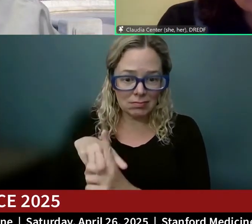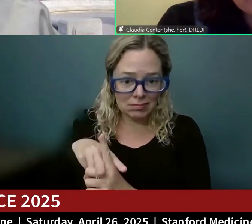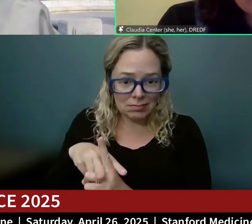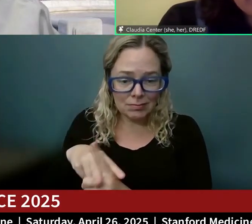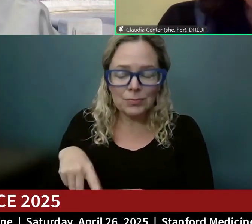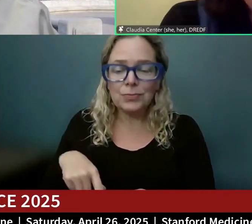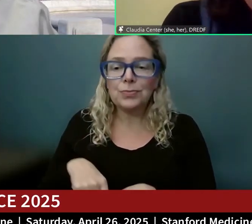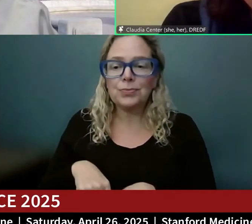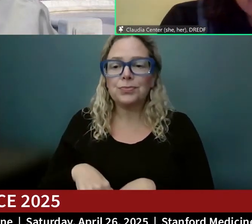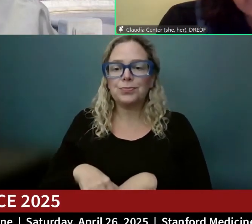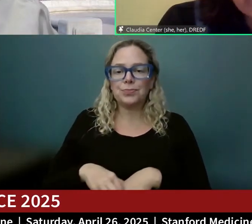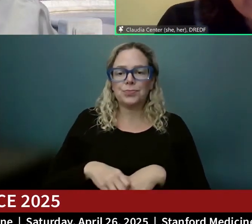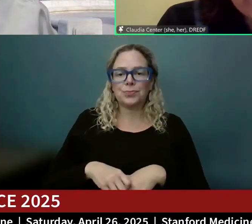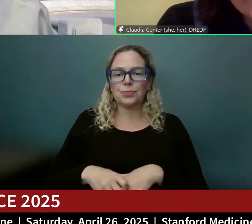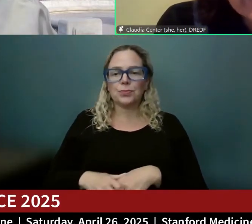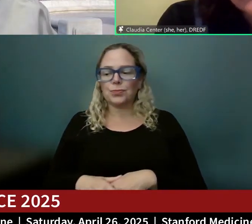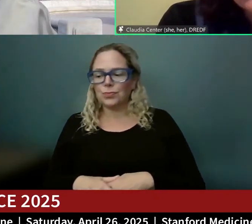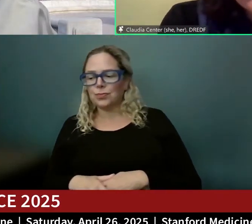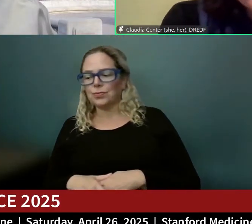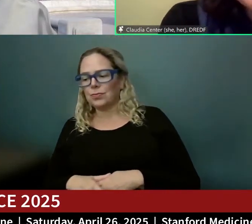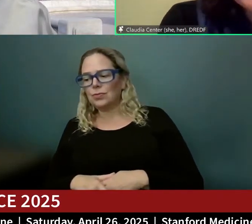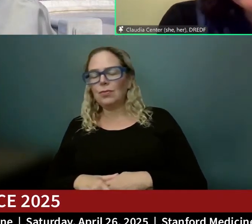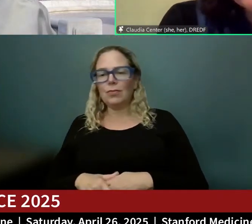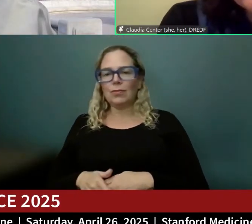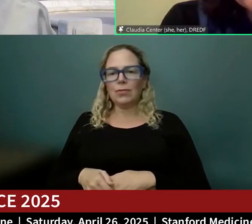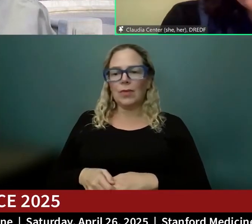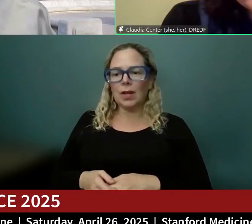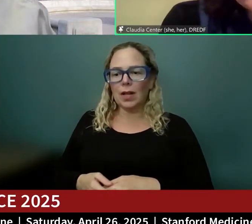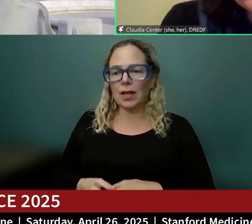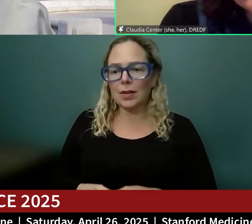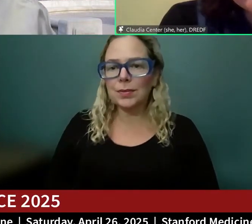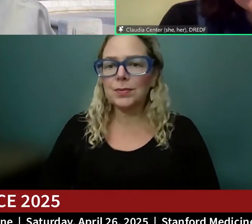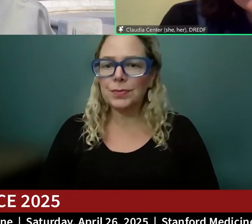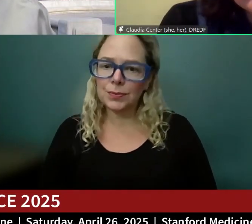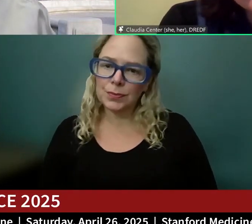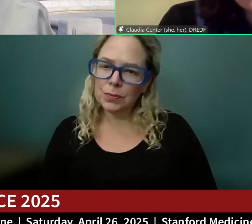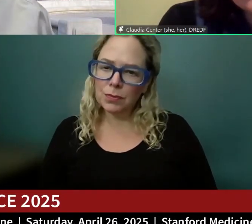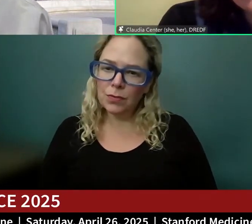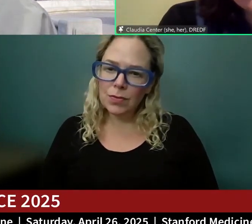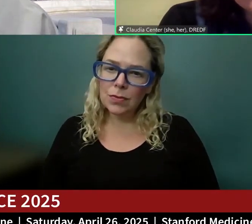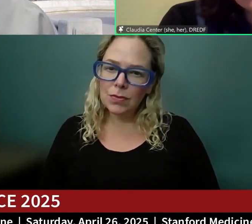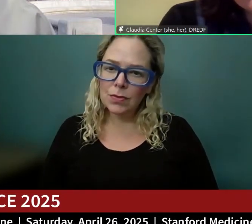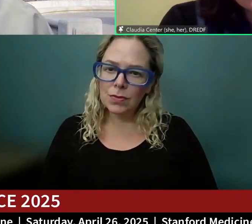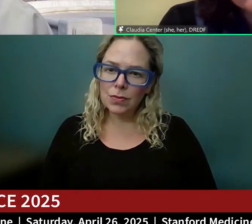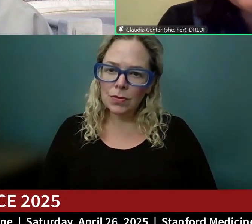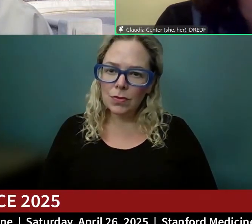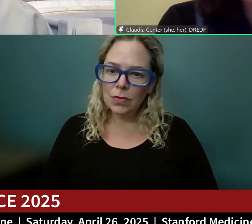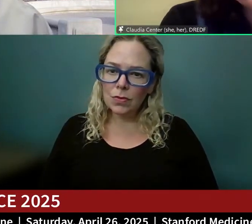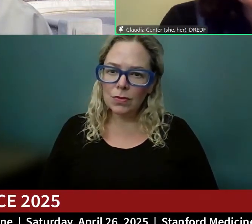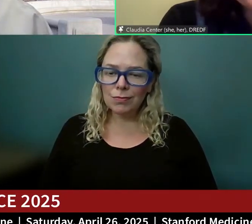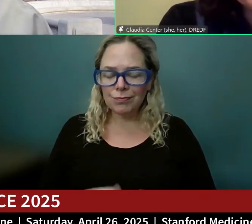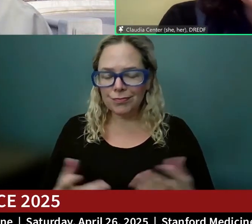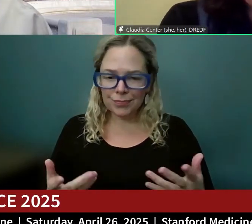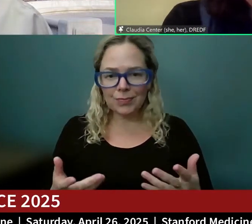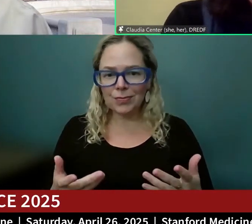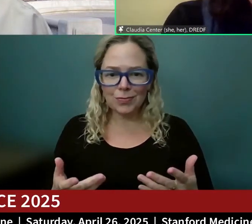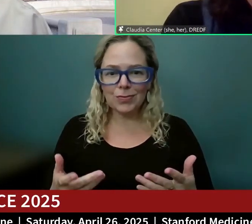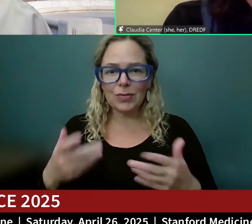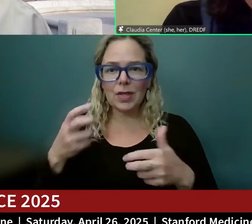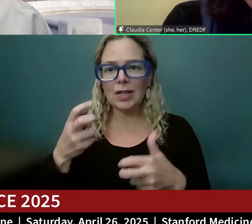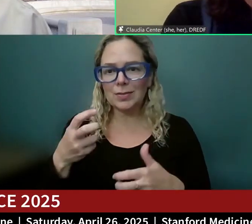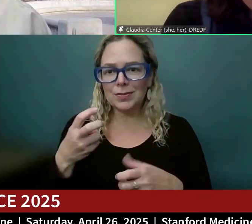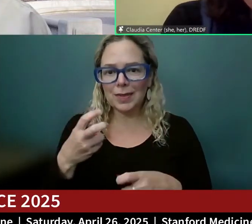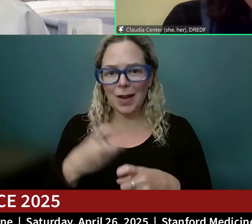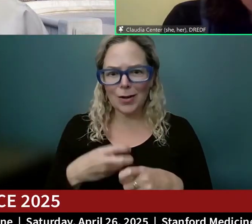are terrible that they were doing. But then what was really even, well, it's hard to say what's